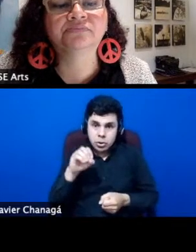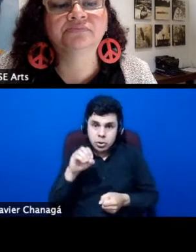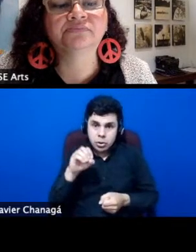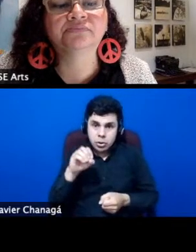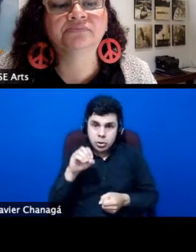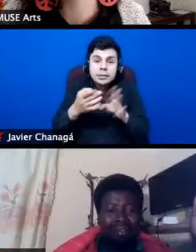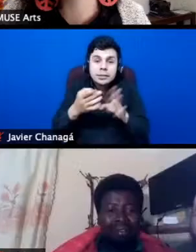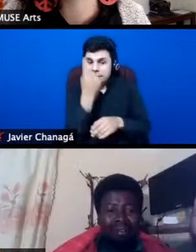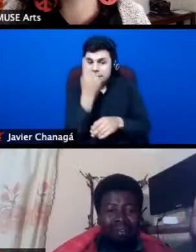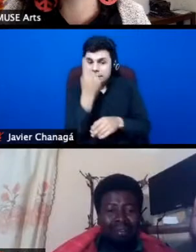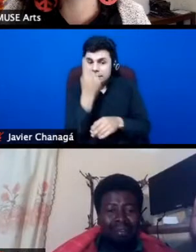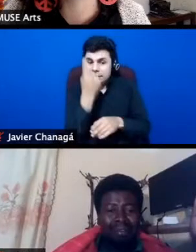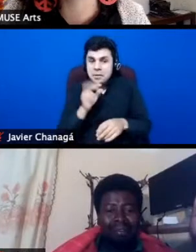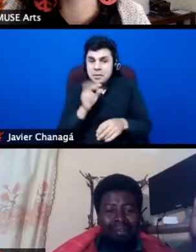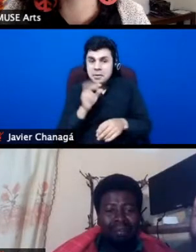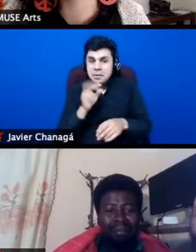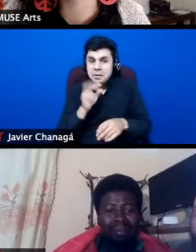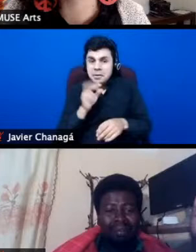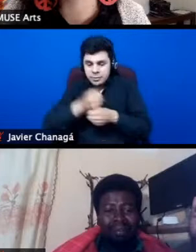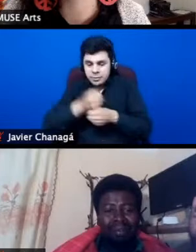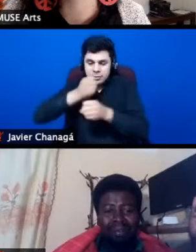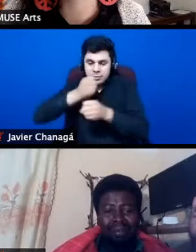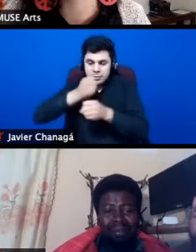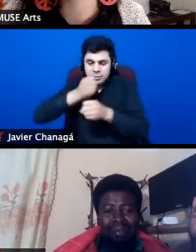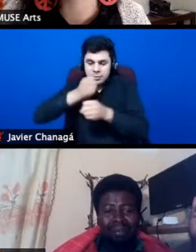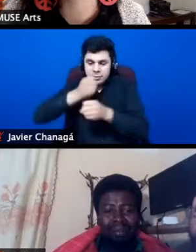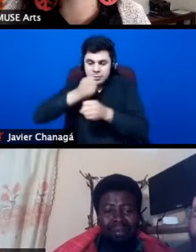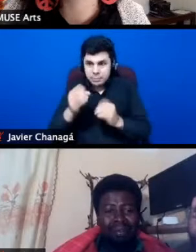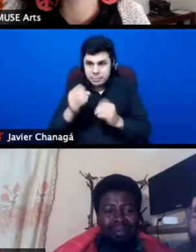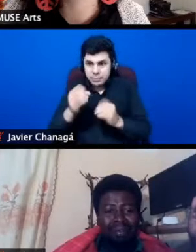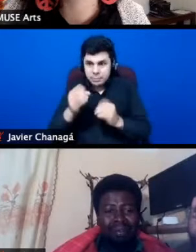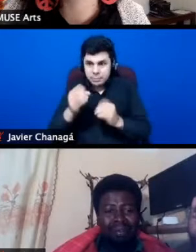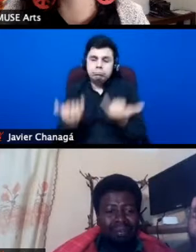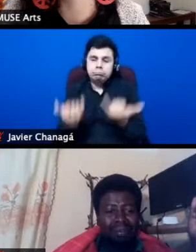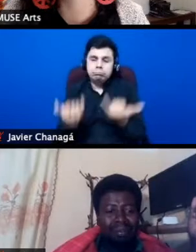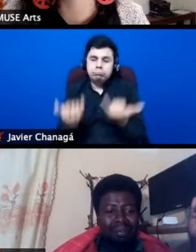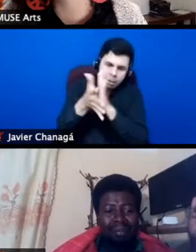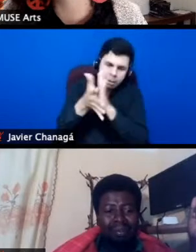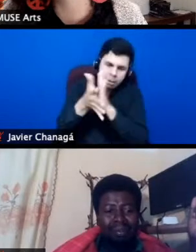estamos, hoy se está conmemorando el Día